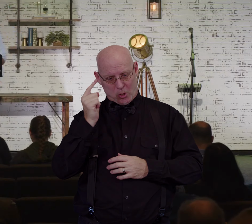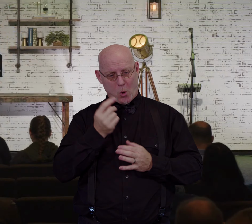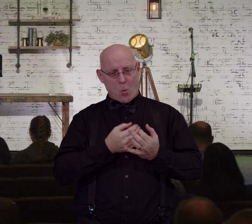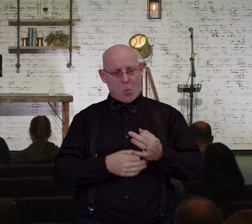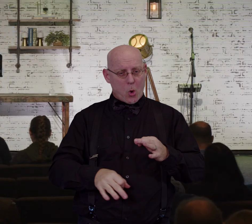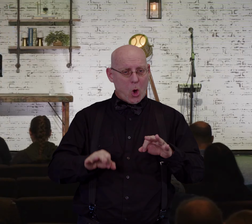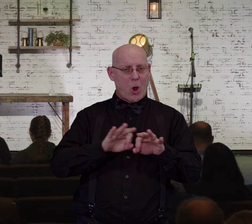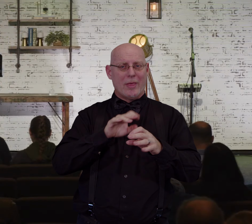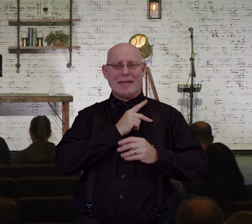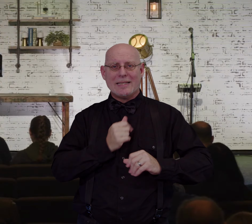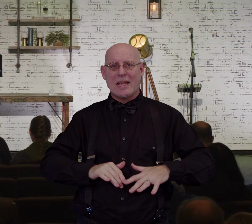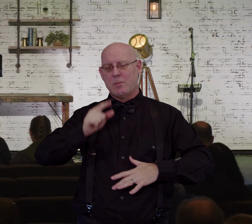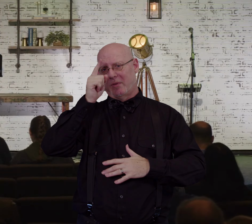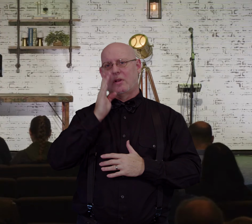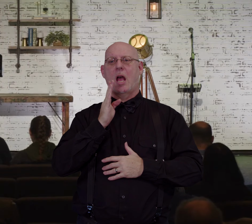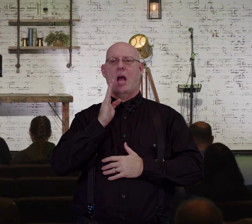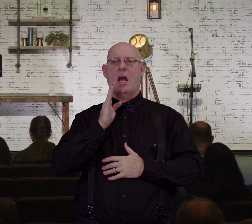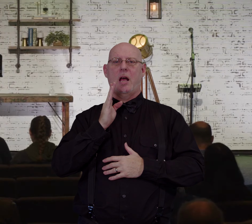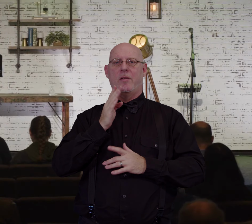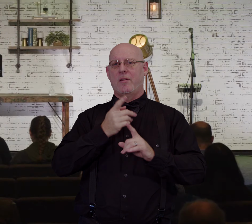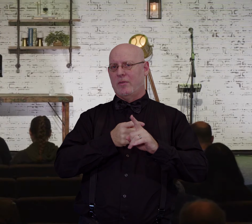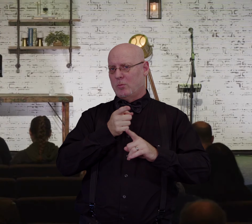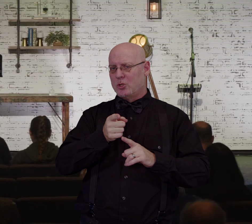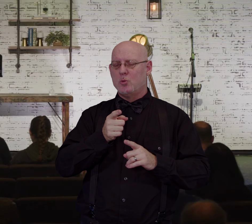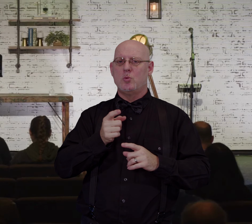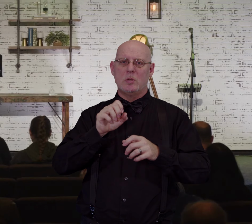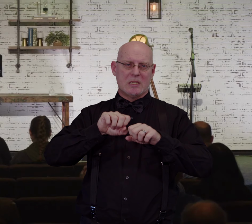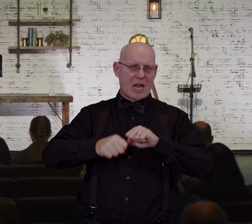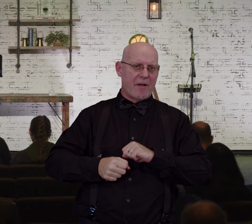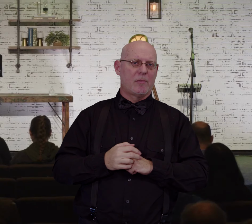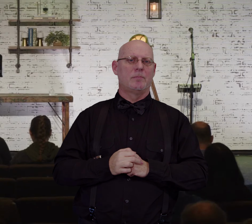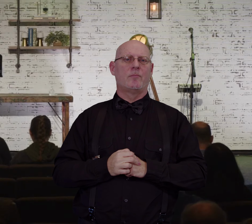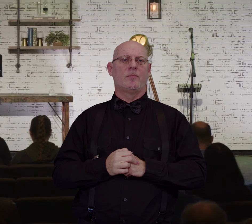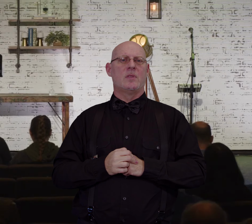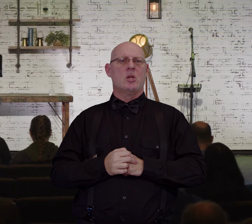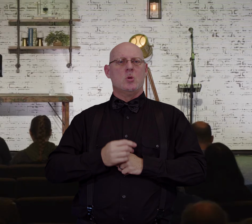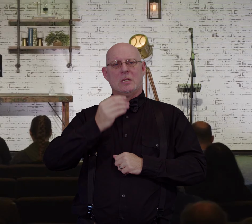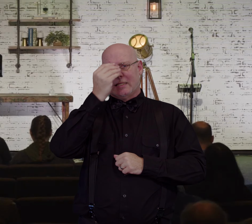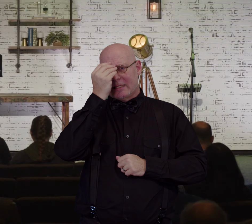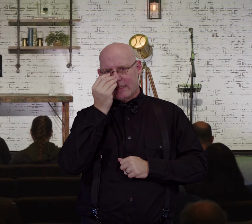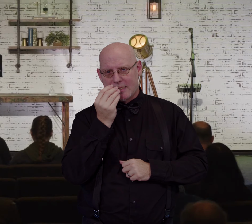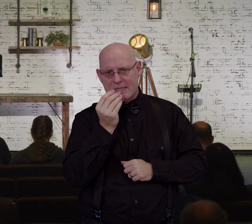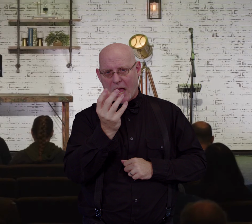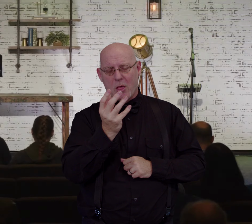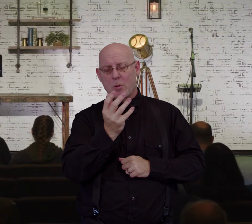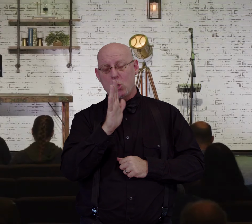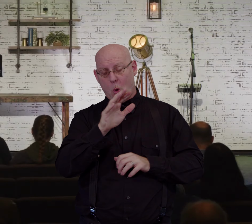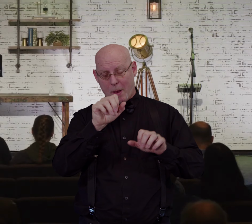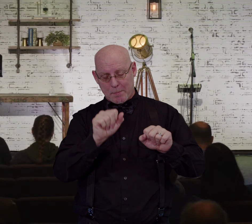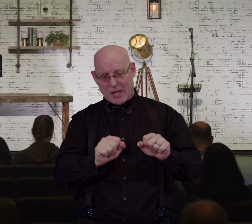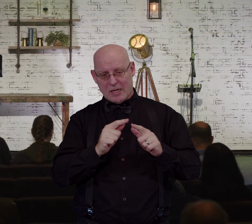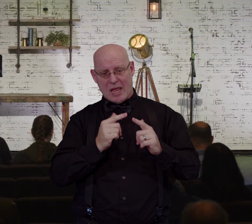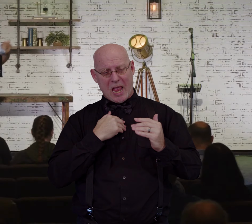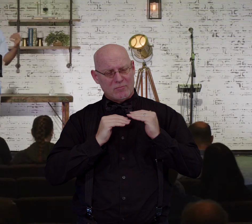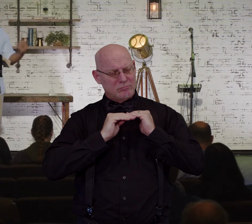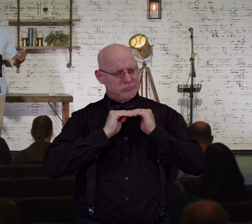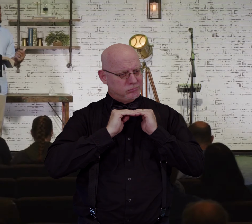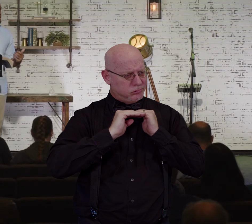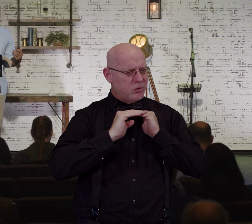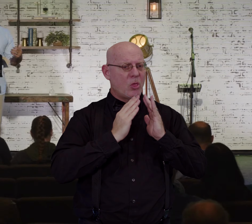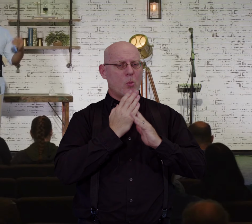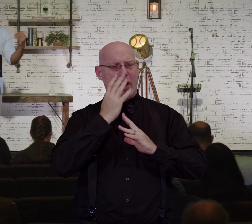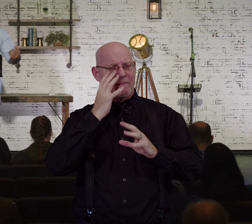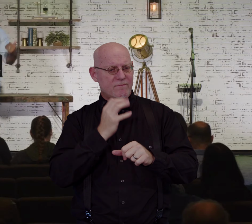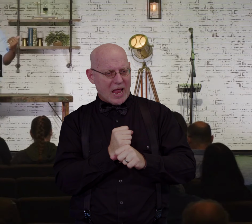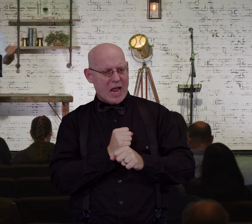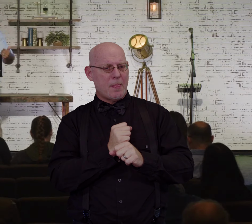worthy of the kingdom of God for which you are suffering. And so he is telling them your ability to have steadfastness in